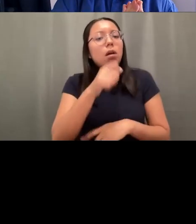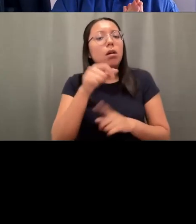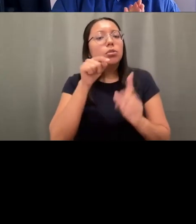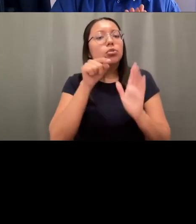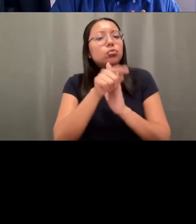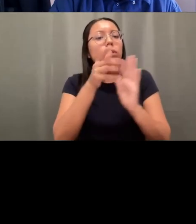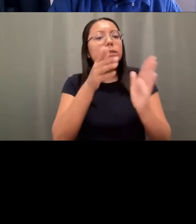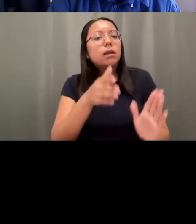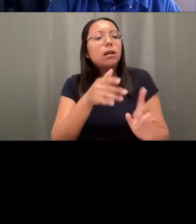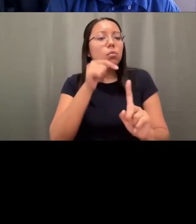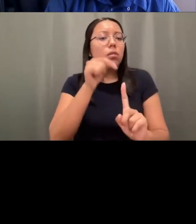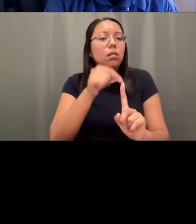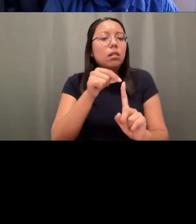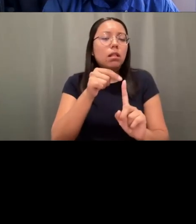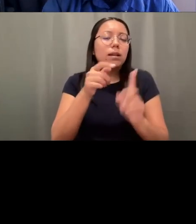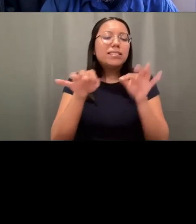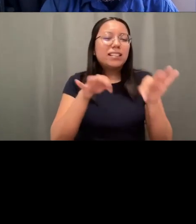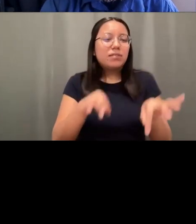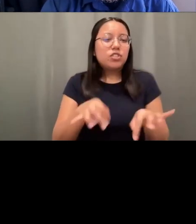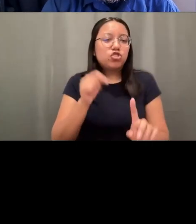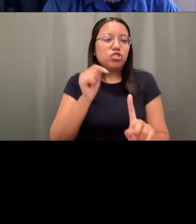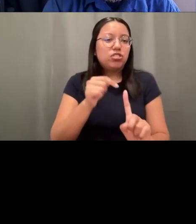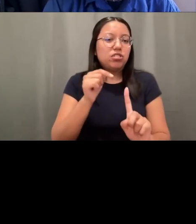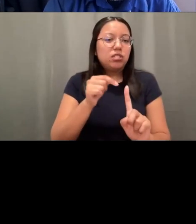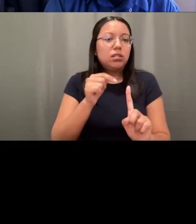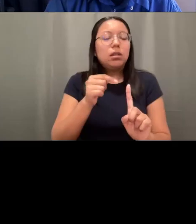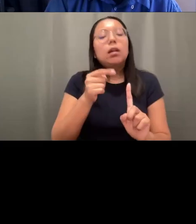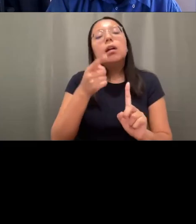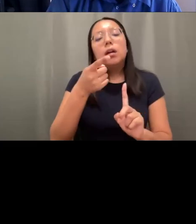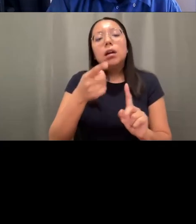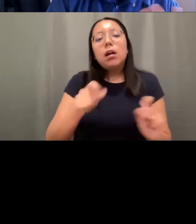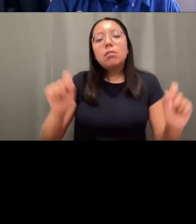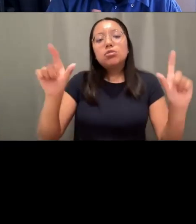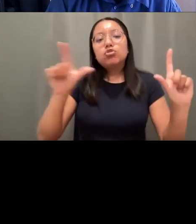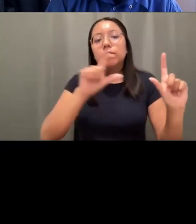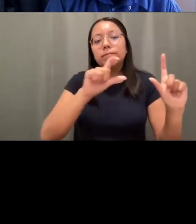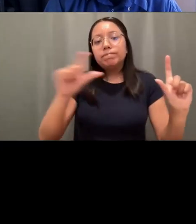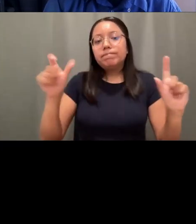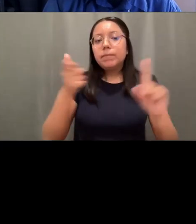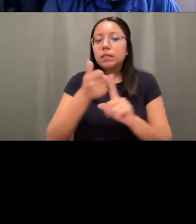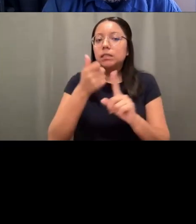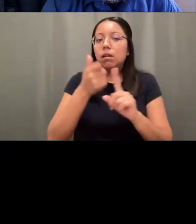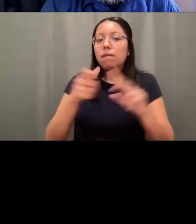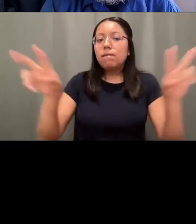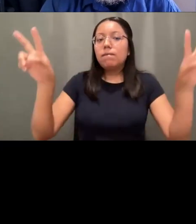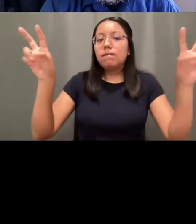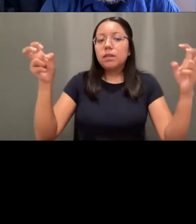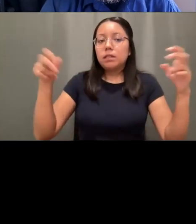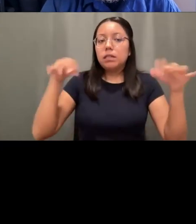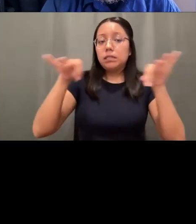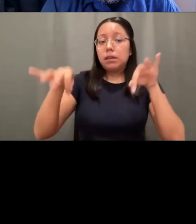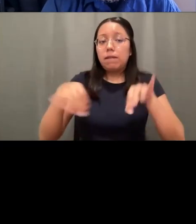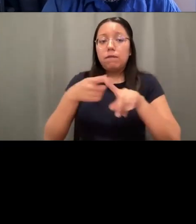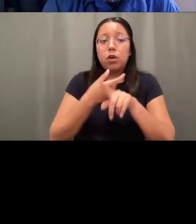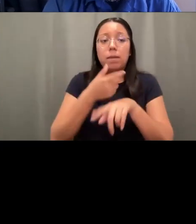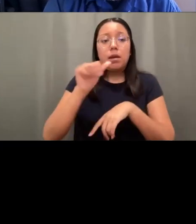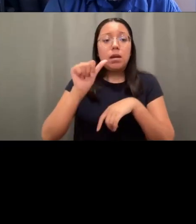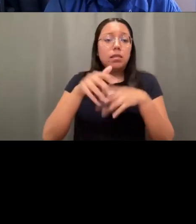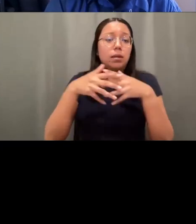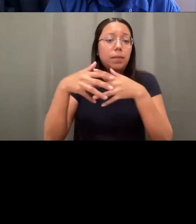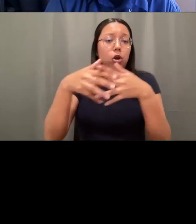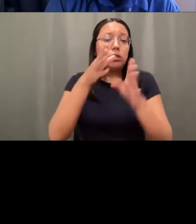screen right now is a definition that's from the American Psychological Association. And they write non-suicidal self-injury is the